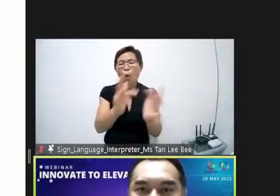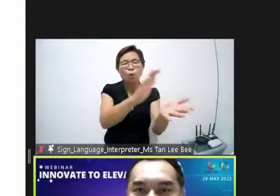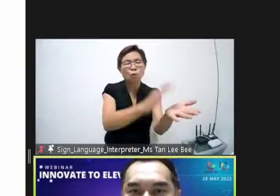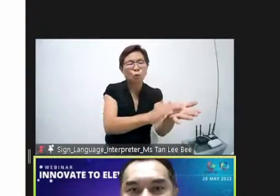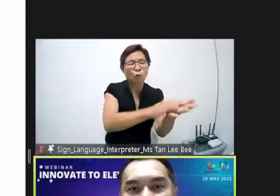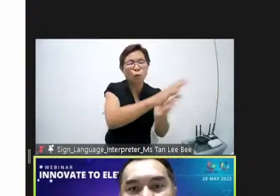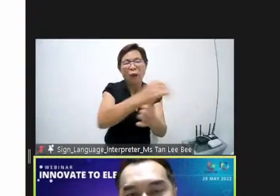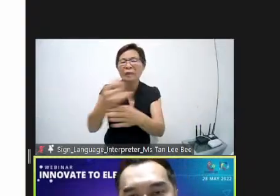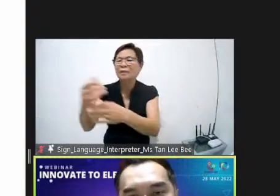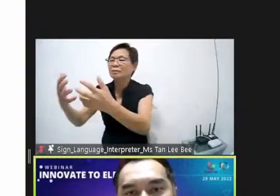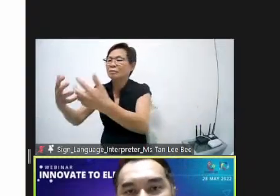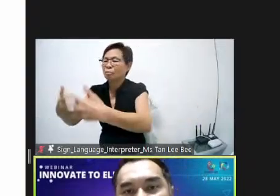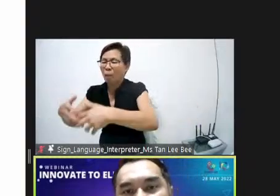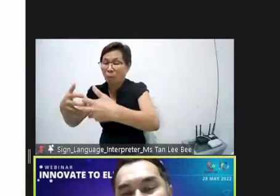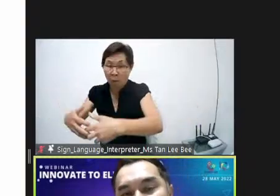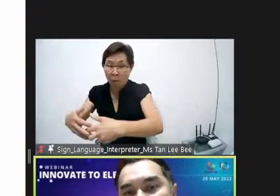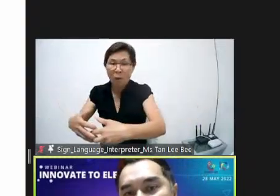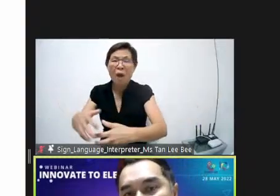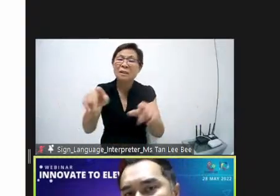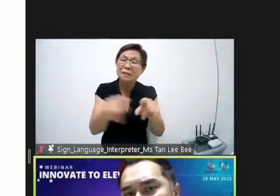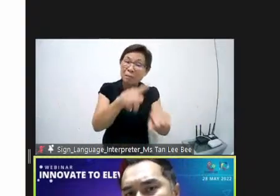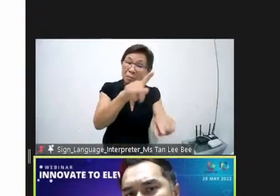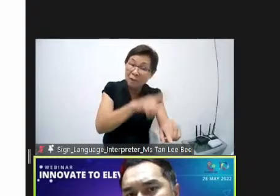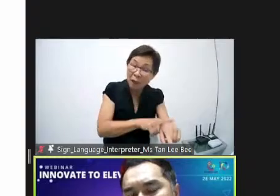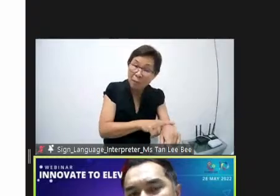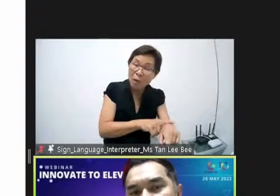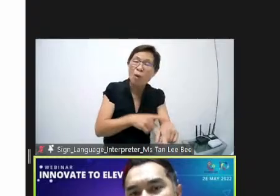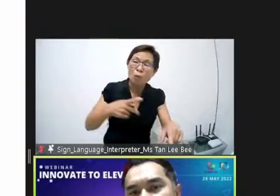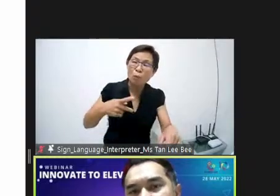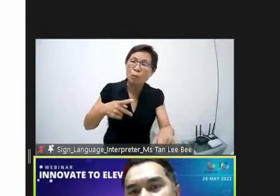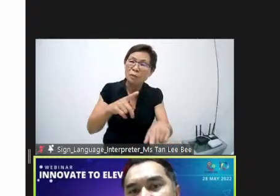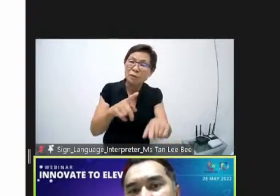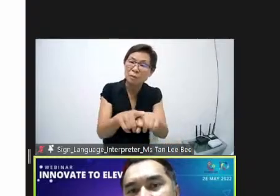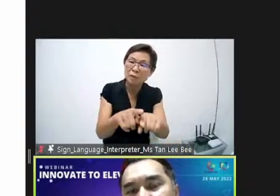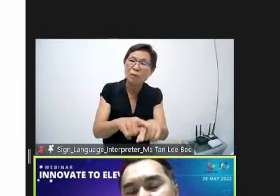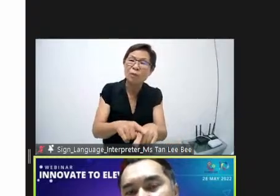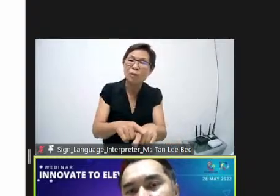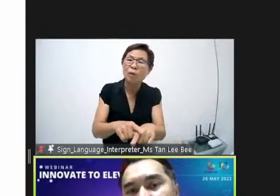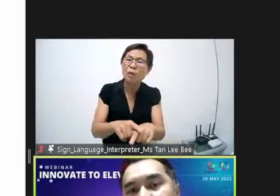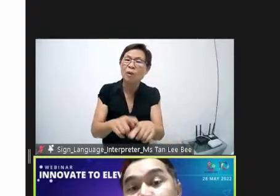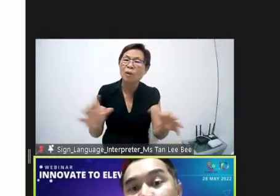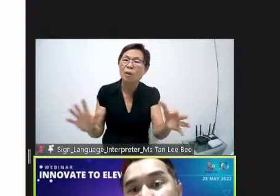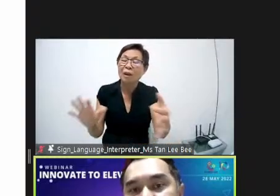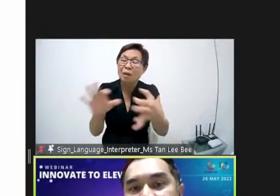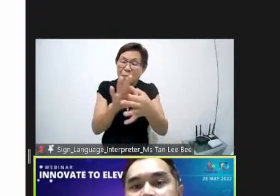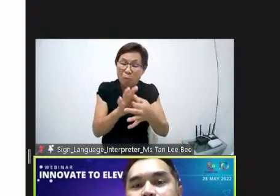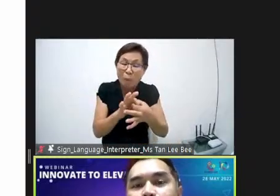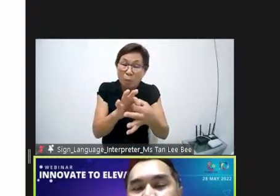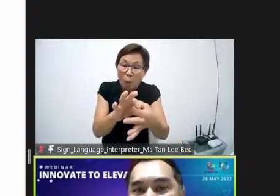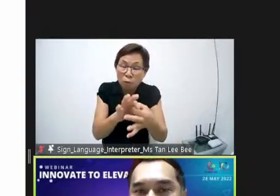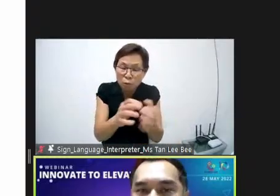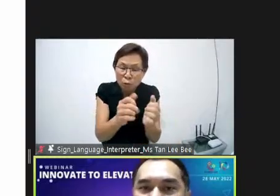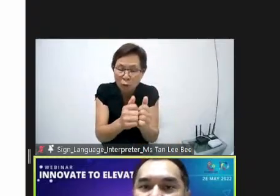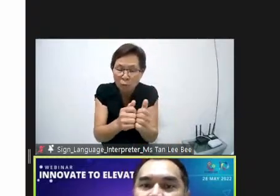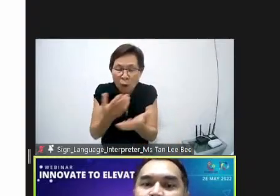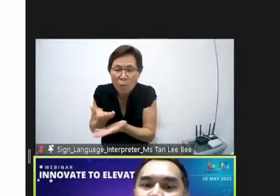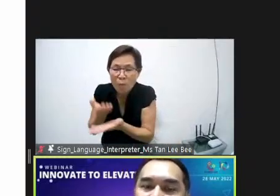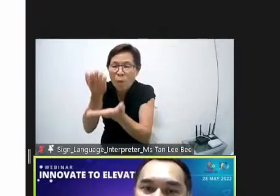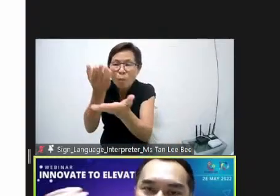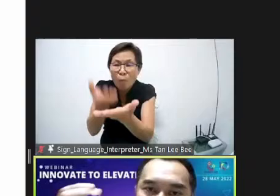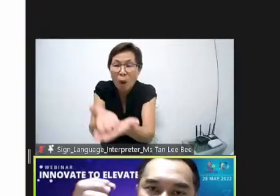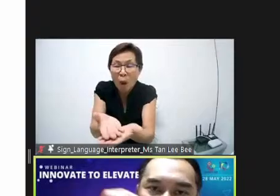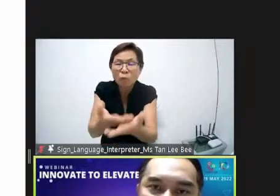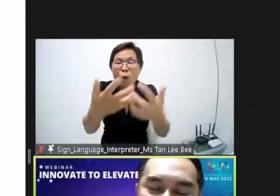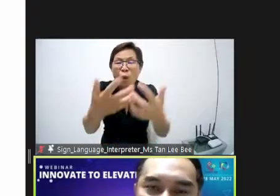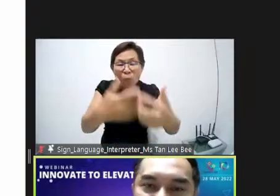and industries, or at the same time also we can also work out together to come up with a proposal to propose to industry so that